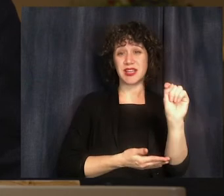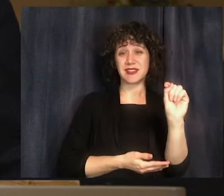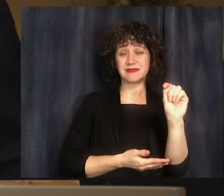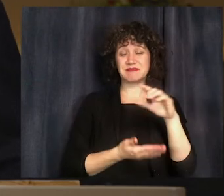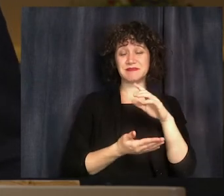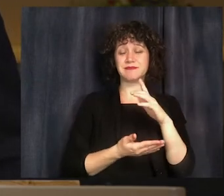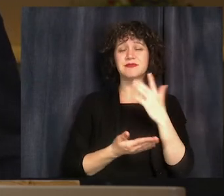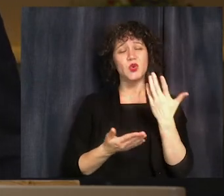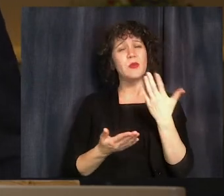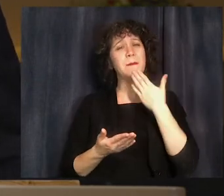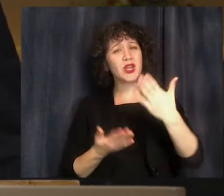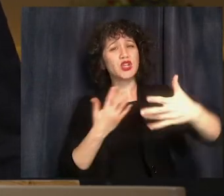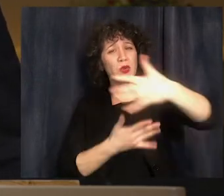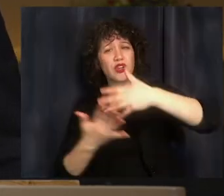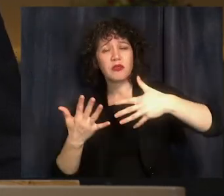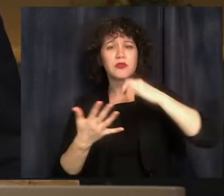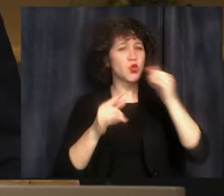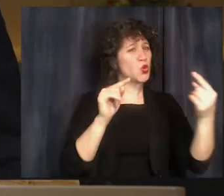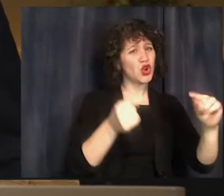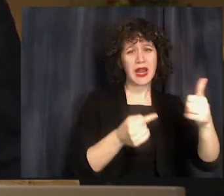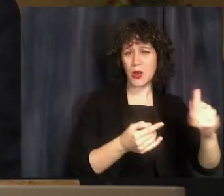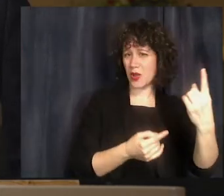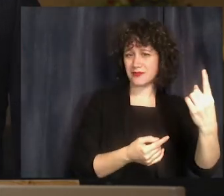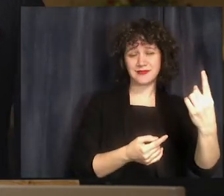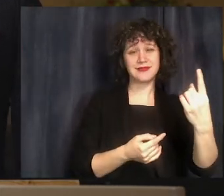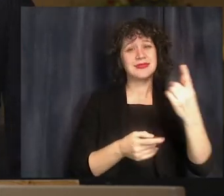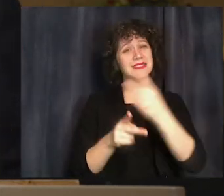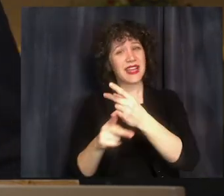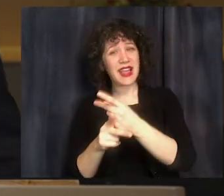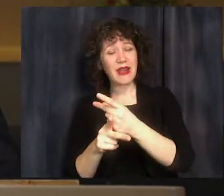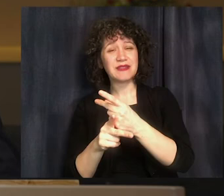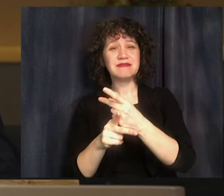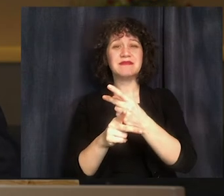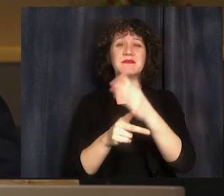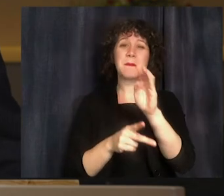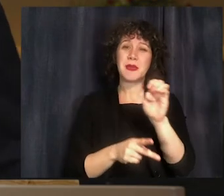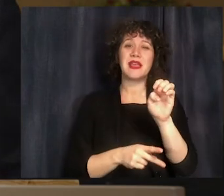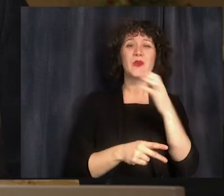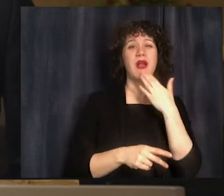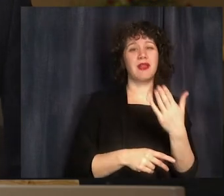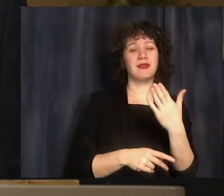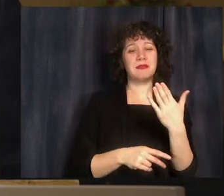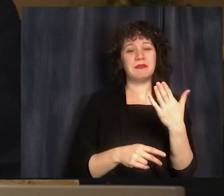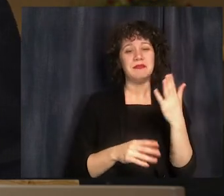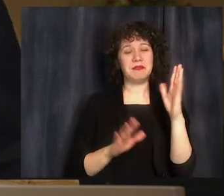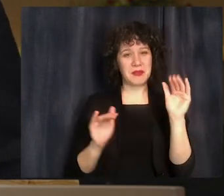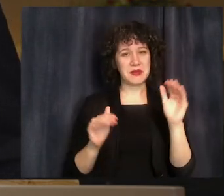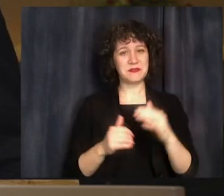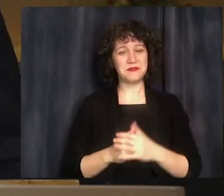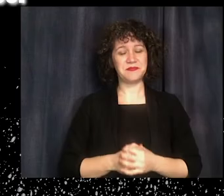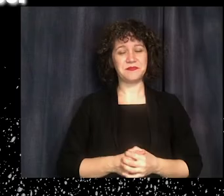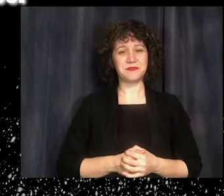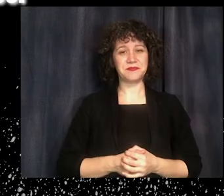each other. Don't hurt anybody. Take care. Be well. And goodbye.